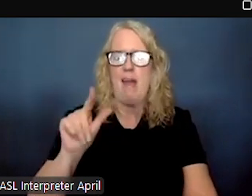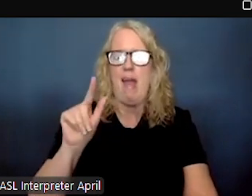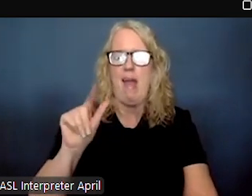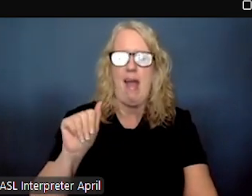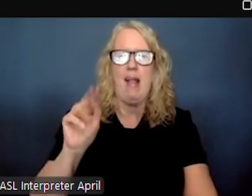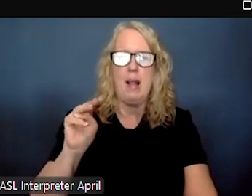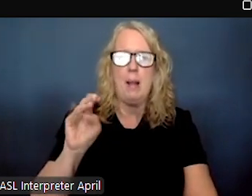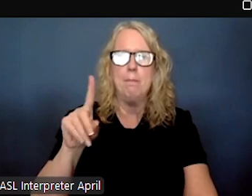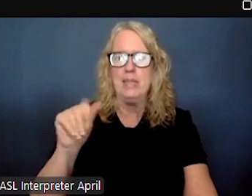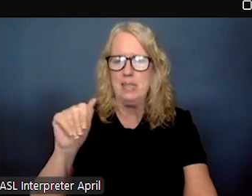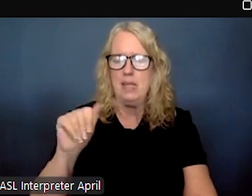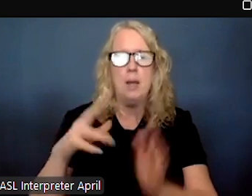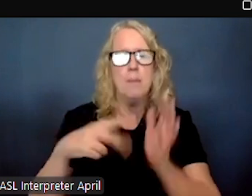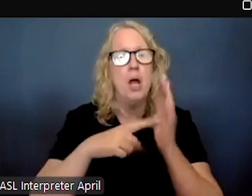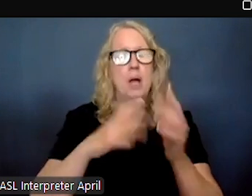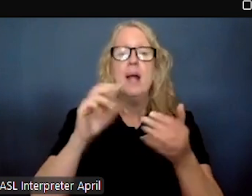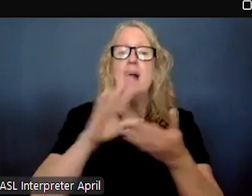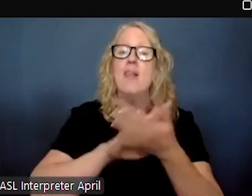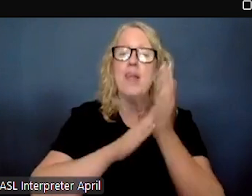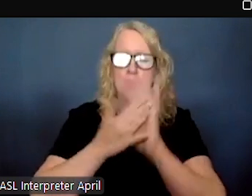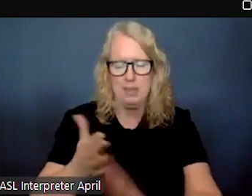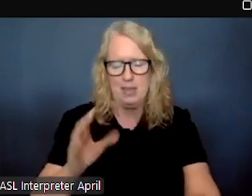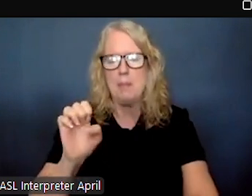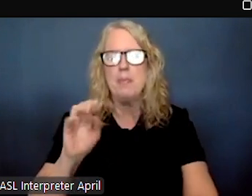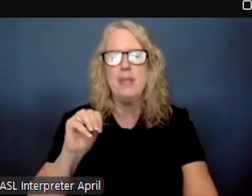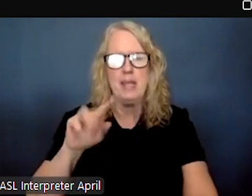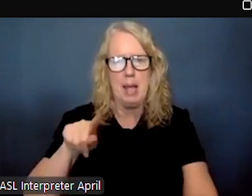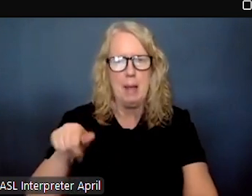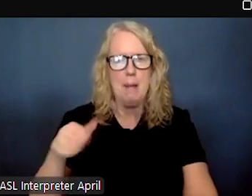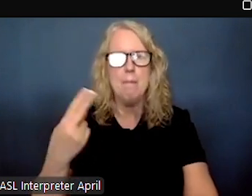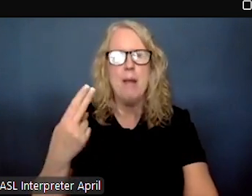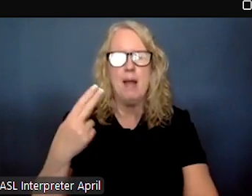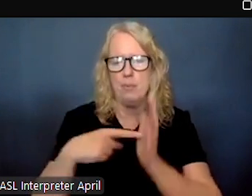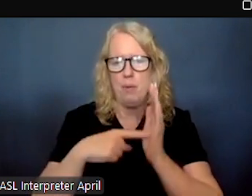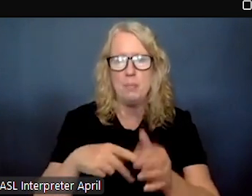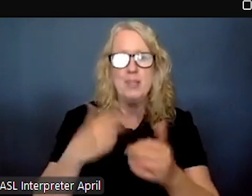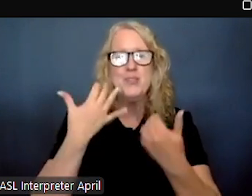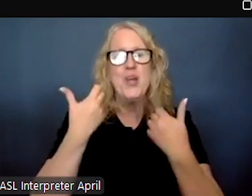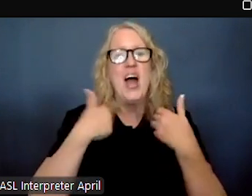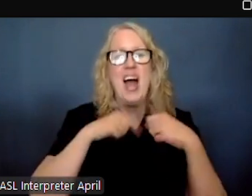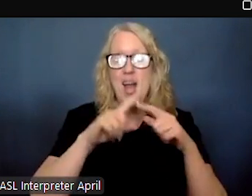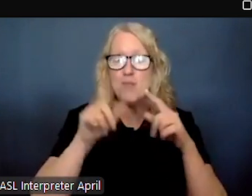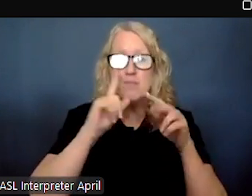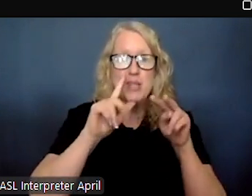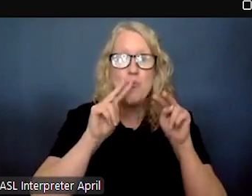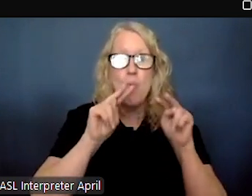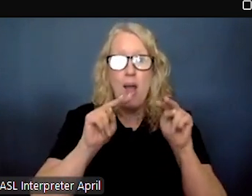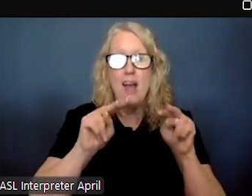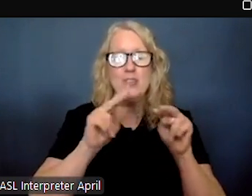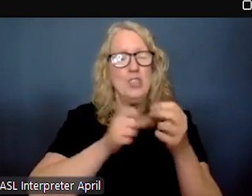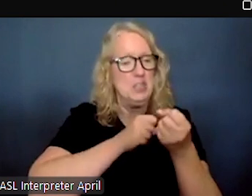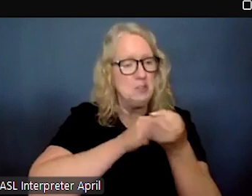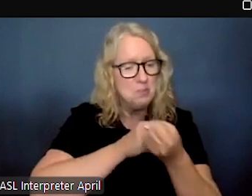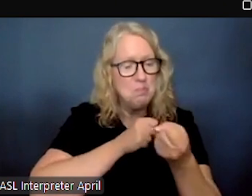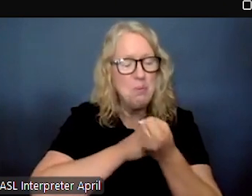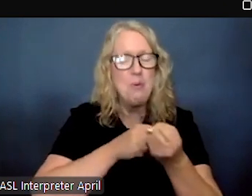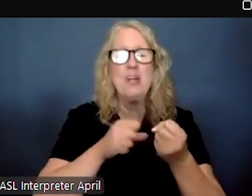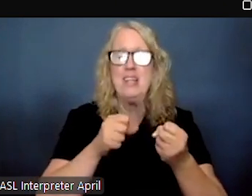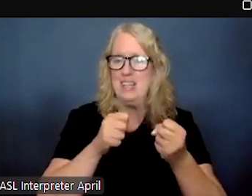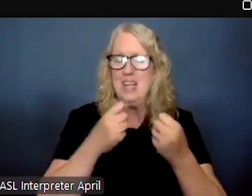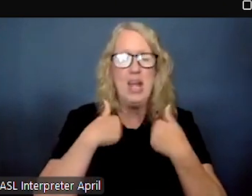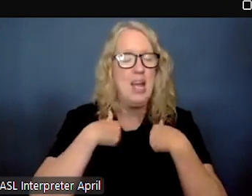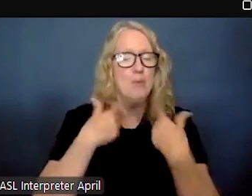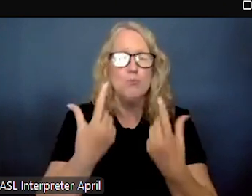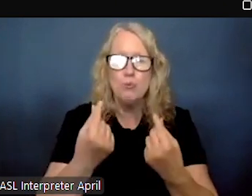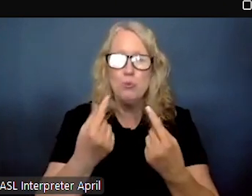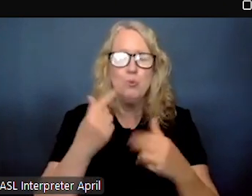then evolved into the empath model. I've been watching this and supporting and doing whatever I